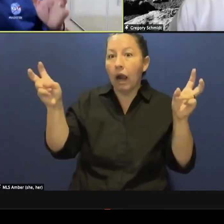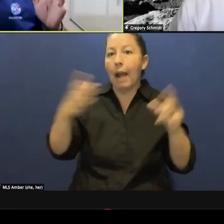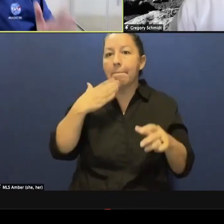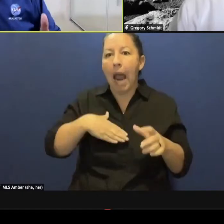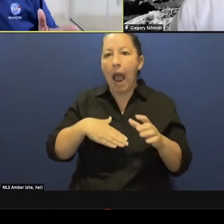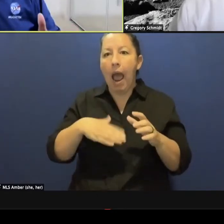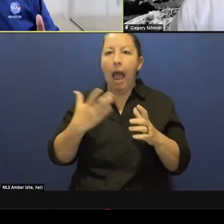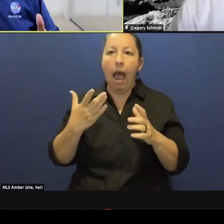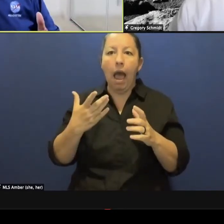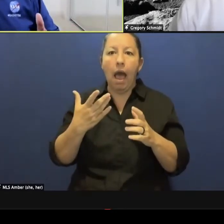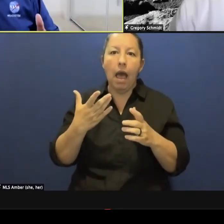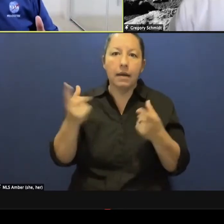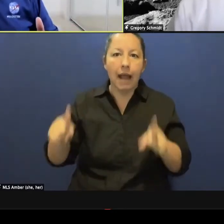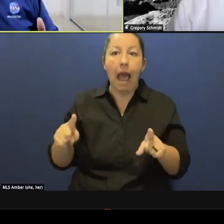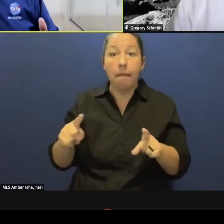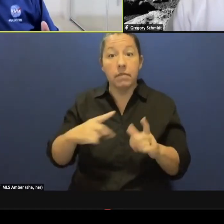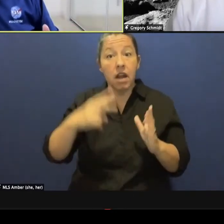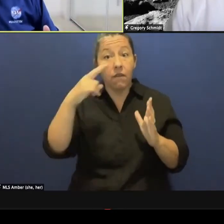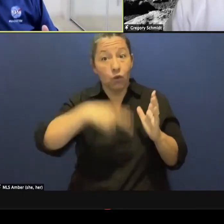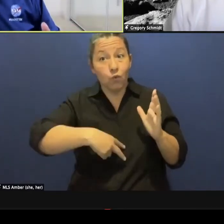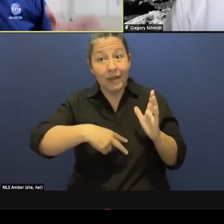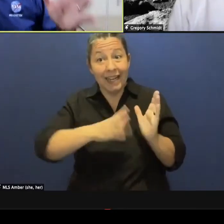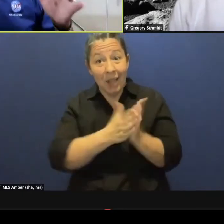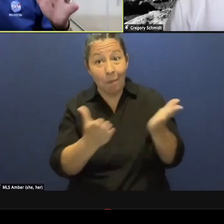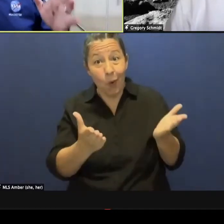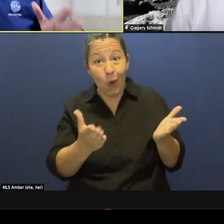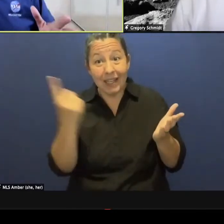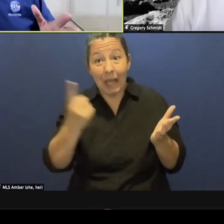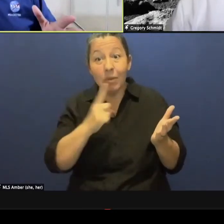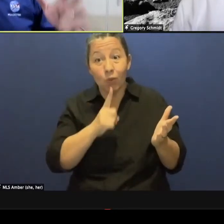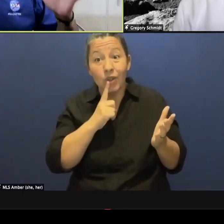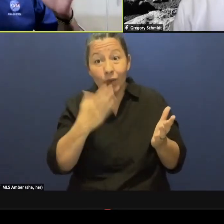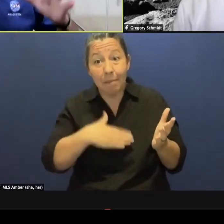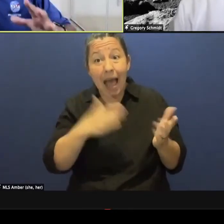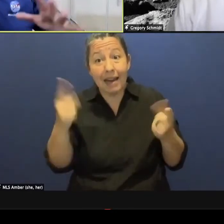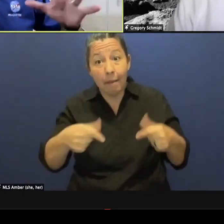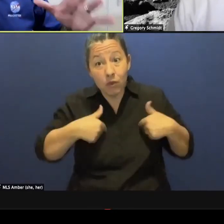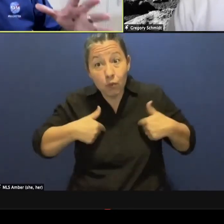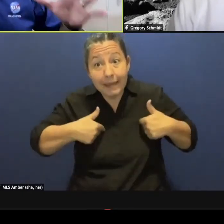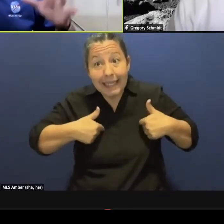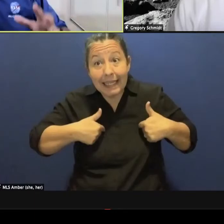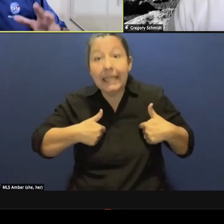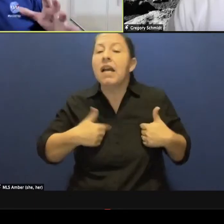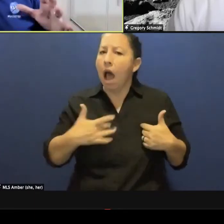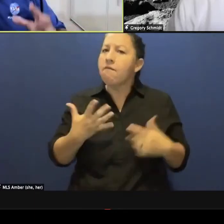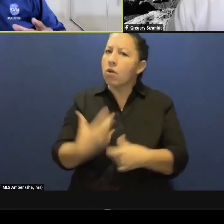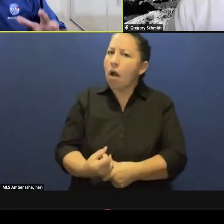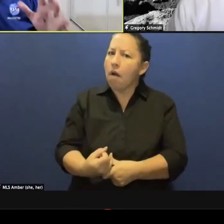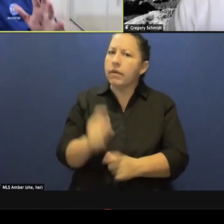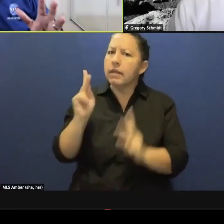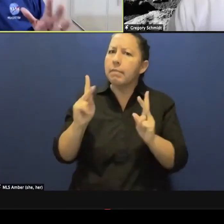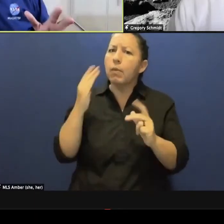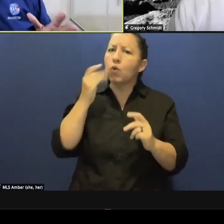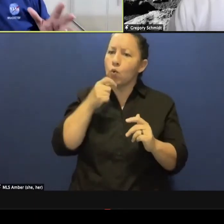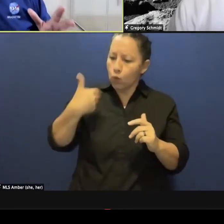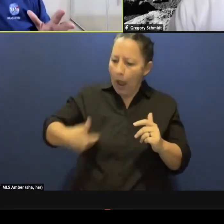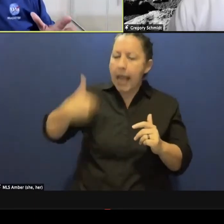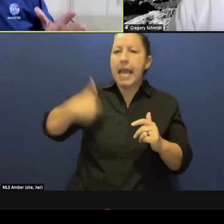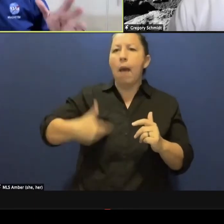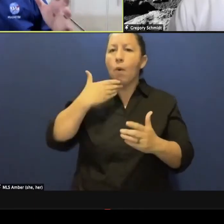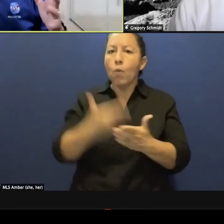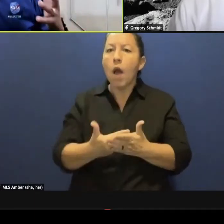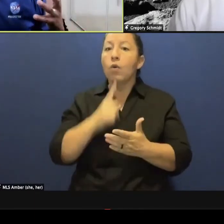you read the book, something really bad did happen to me, I felt confident that the people who knew me well and really understood